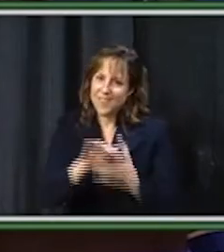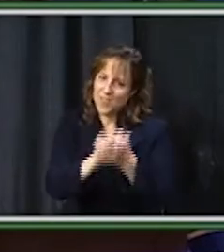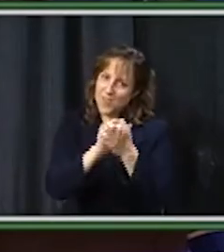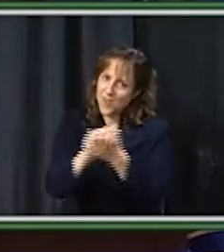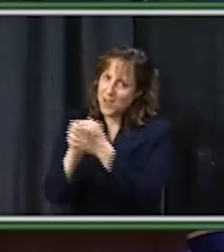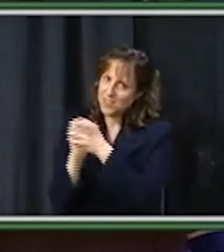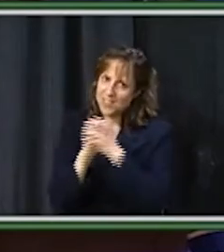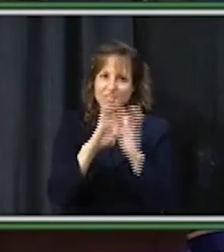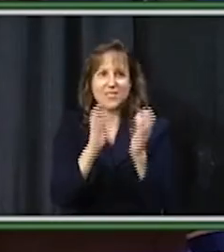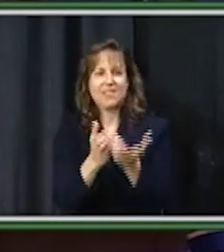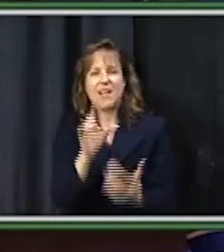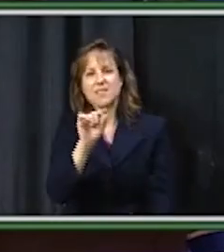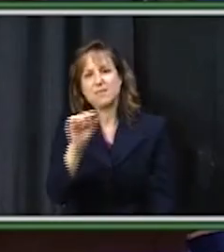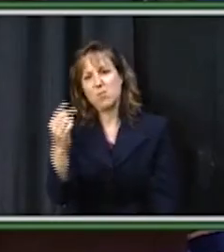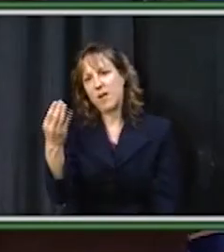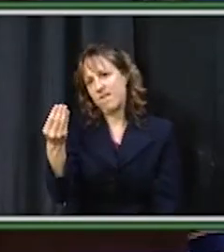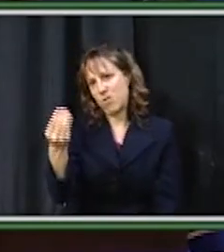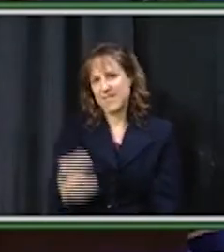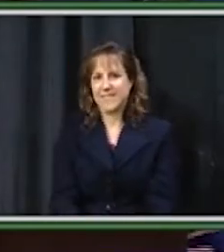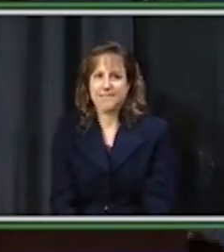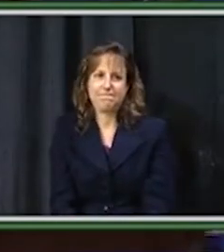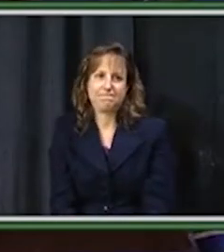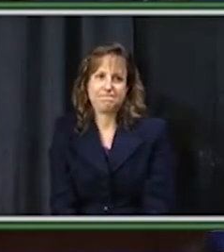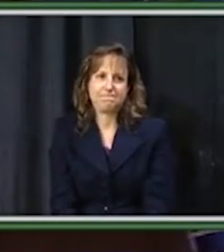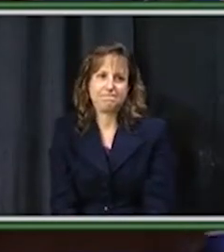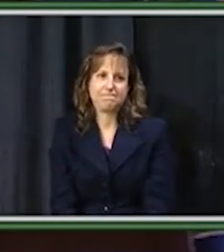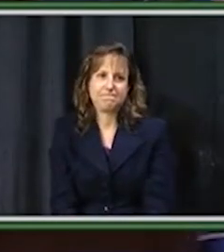Congratulations, class of 2014.